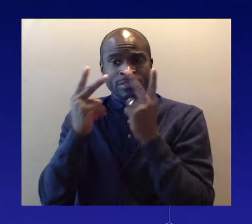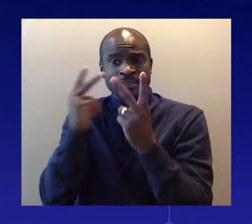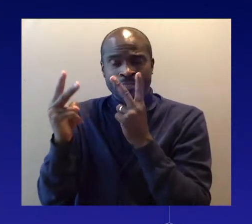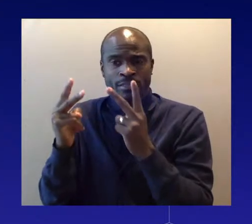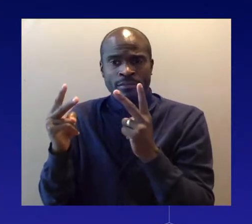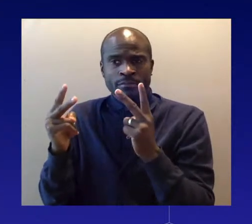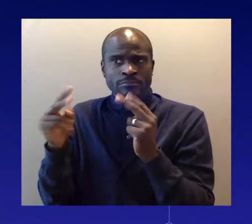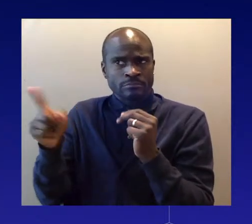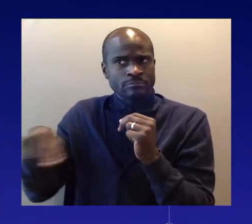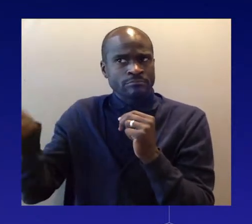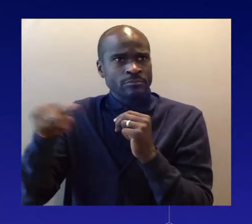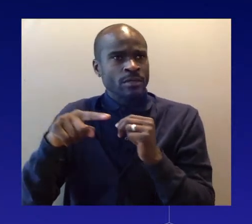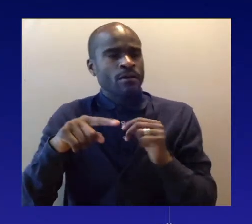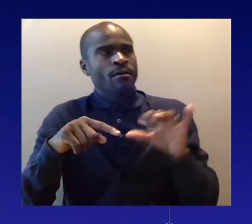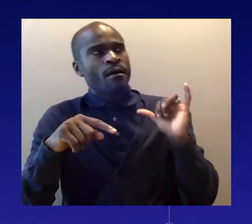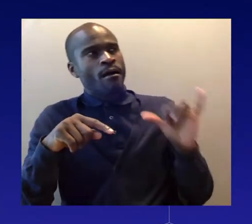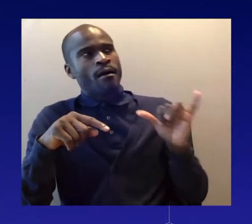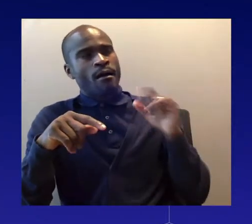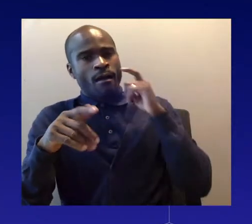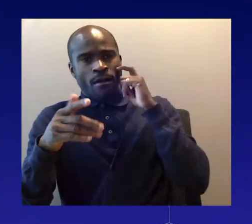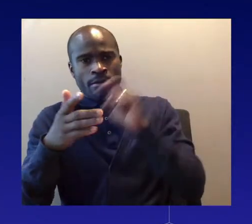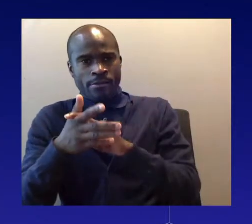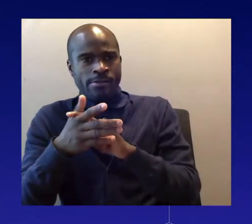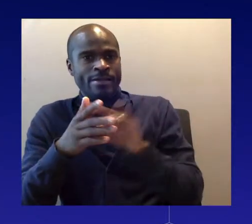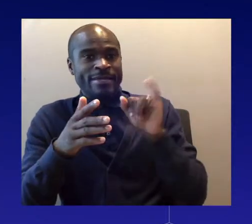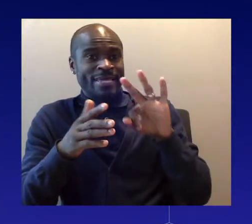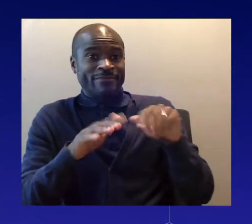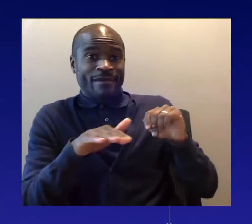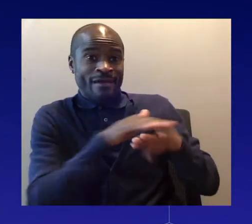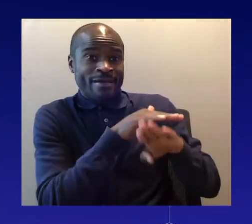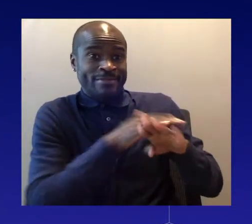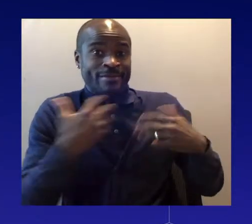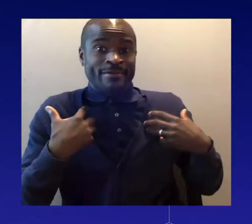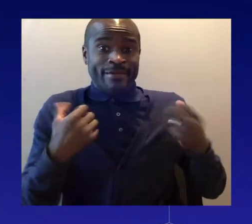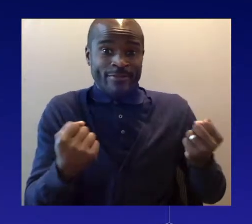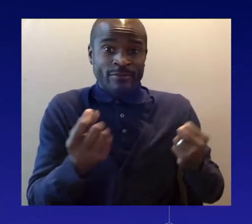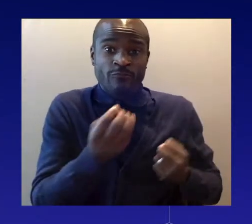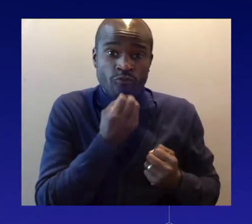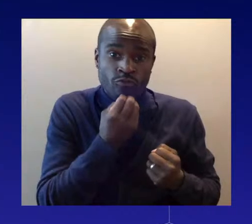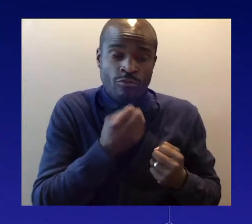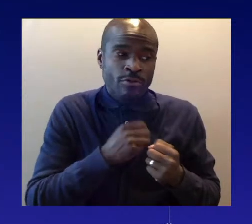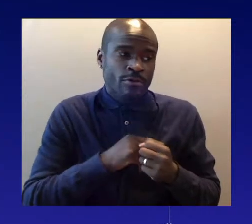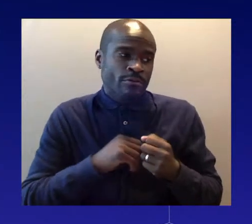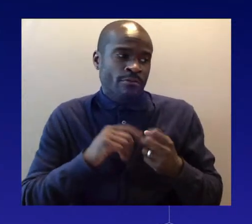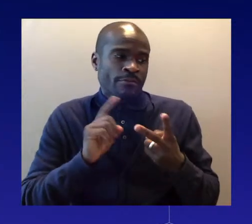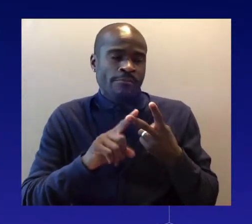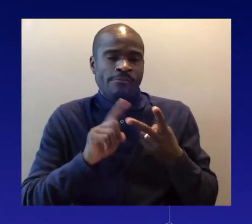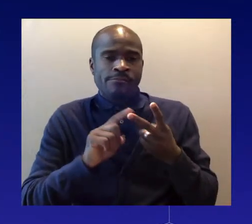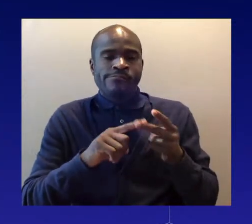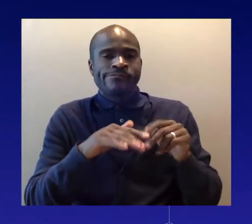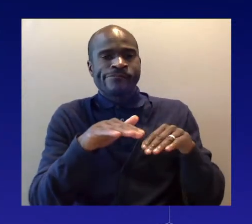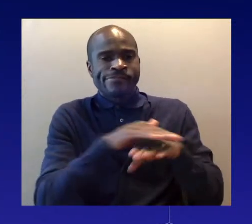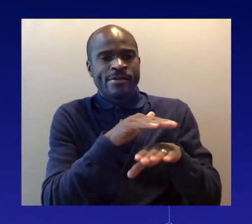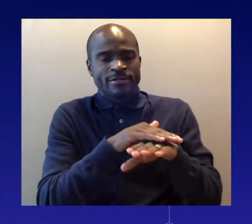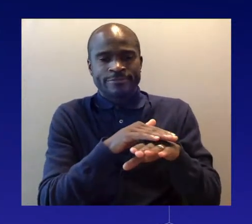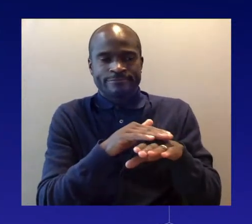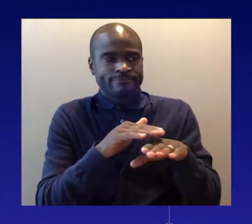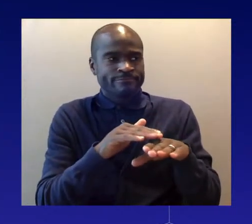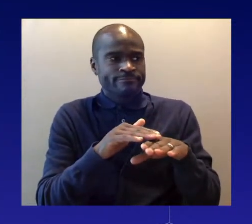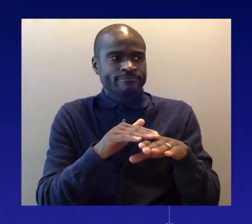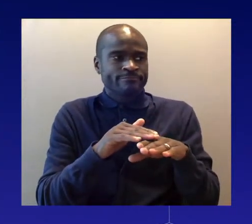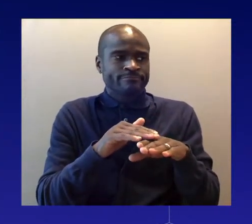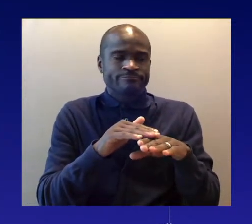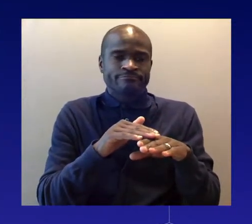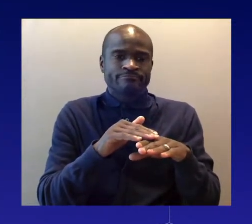that access to healthy food matters a great deal for our health, that access to a stable place to live is one of the most